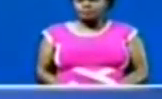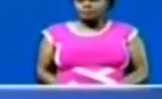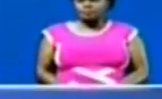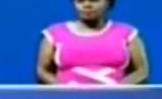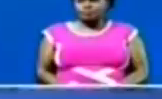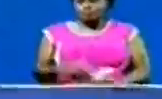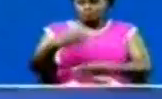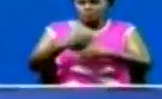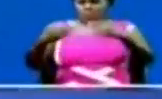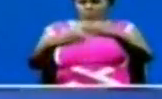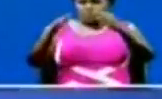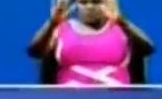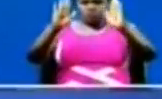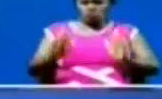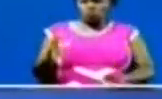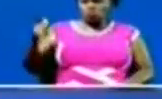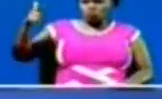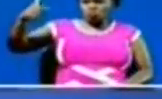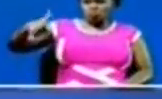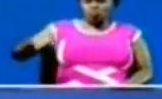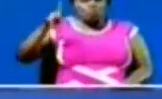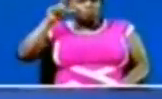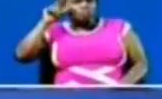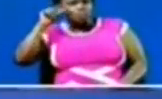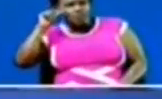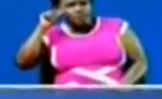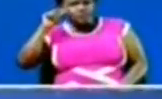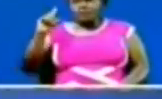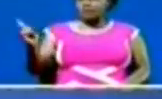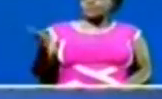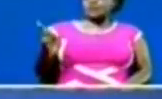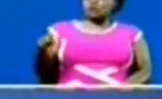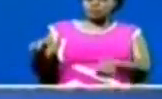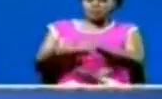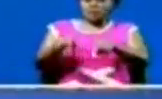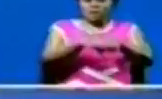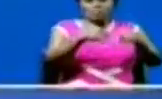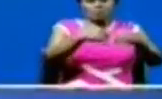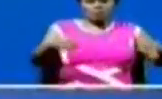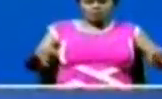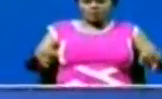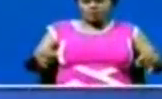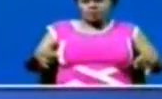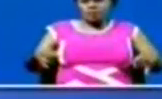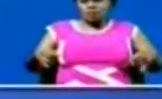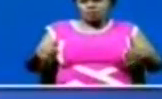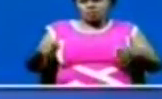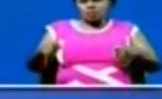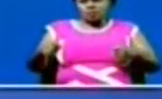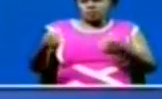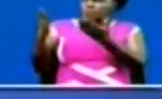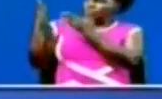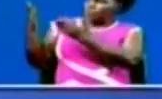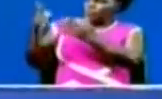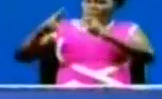From the construction of the Kisumu oil jetty, the Mombasa-Nairobi pipeline, to procurement, the Kenya Pipeline Company has been